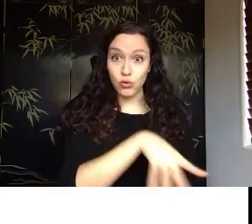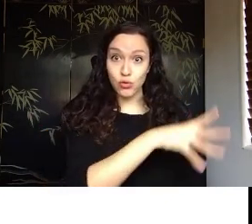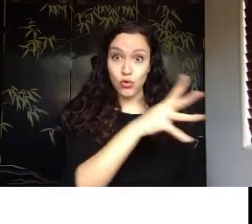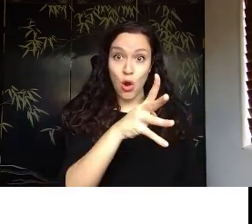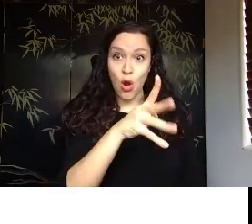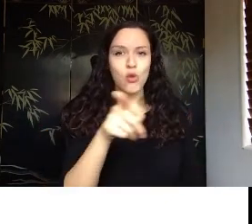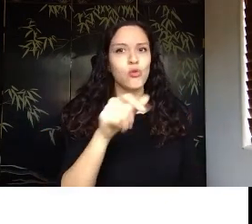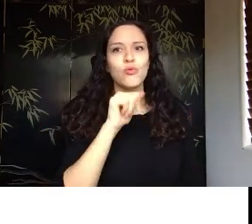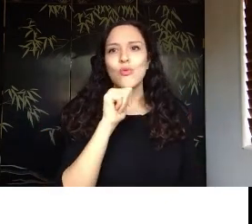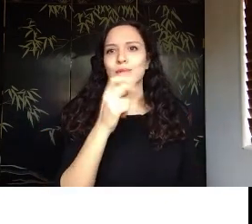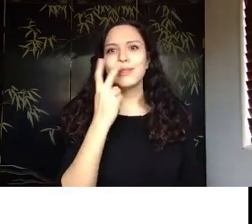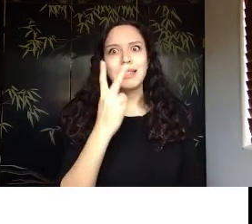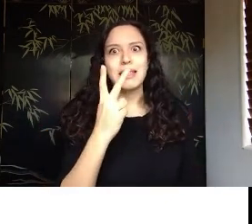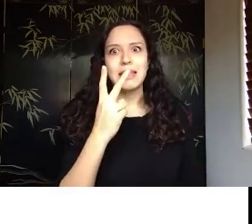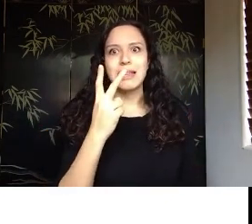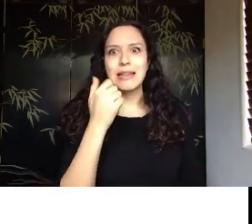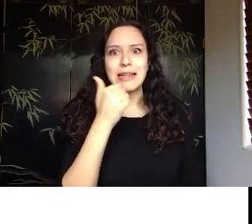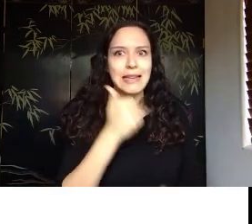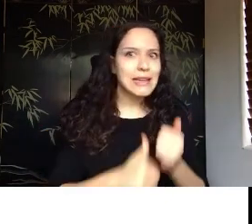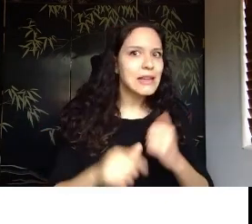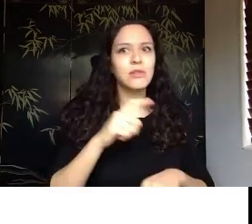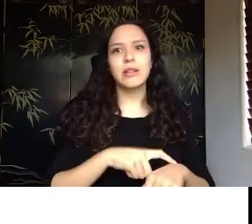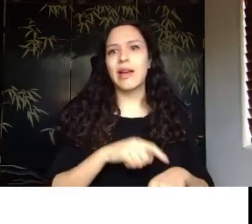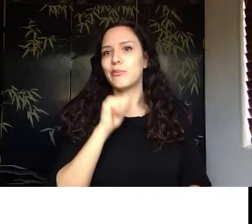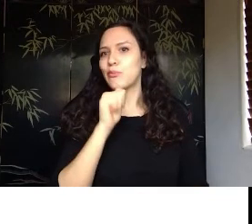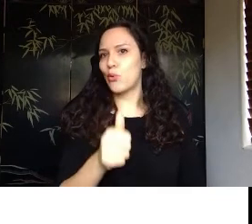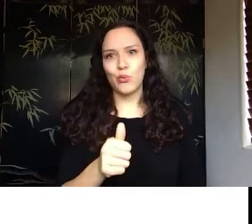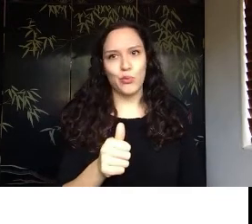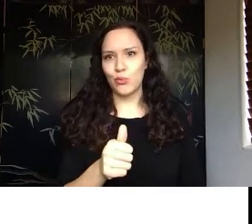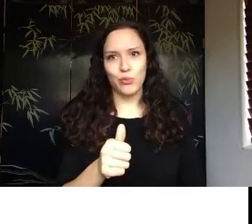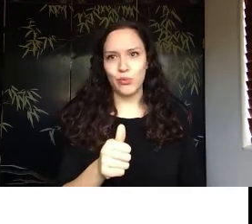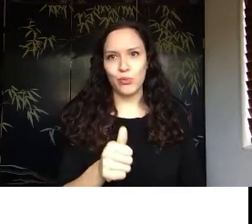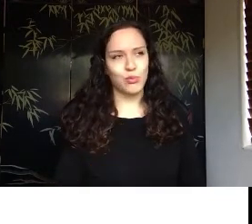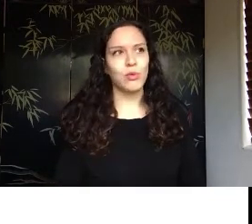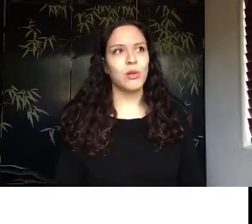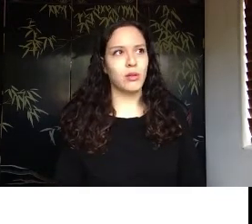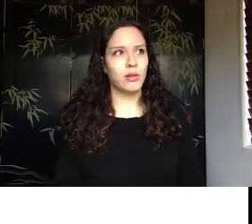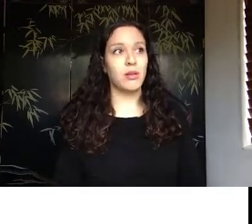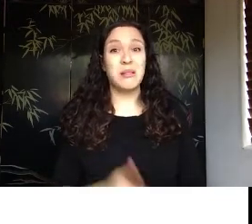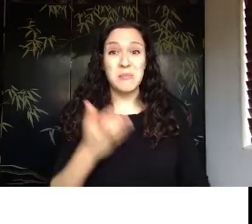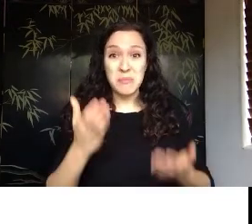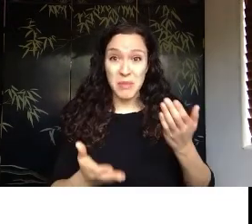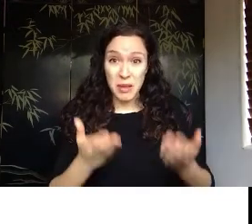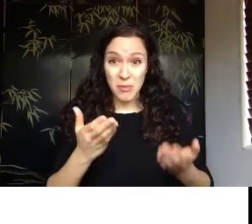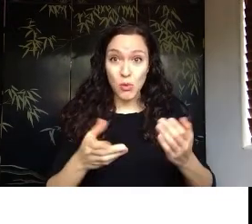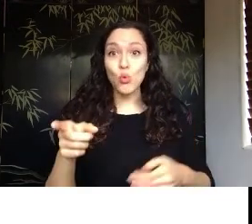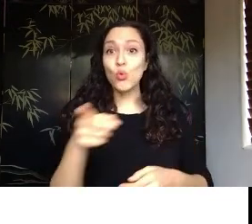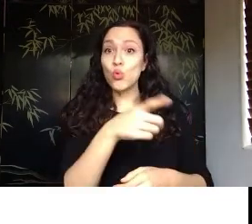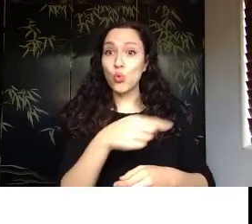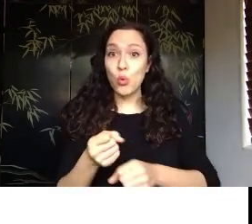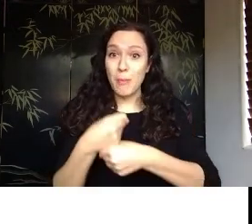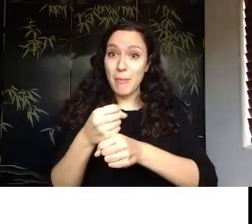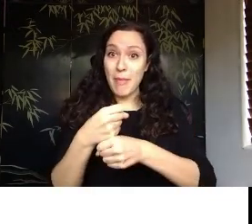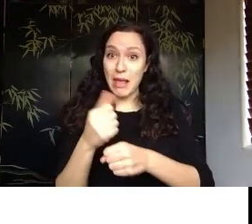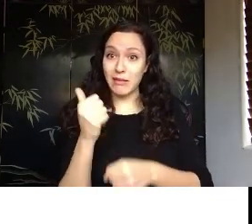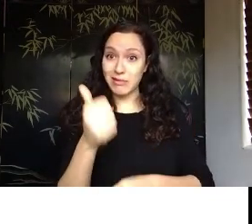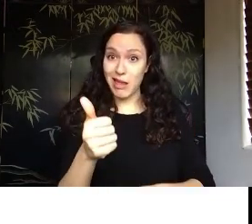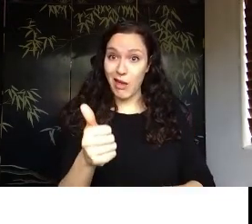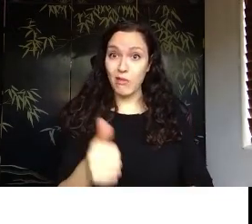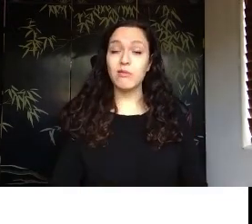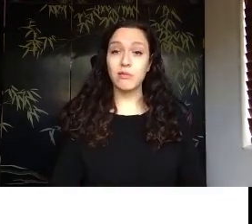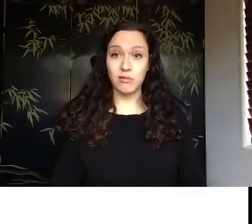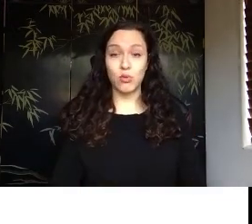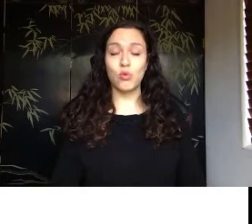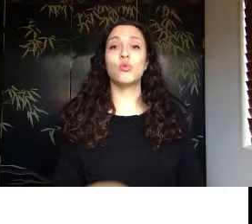won't always. Okay, you will not always be given an XY chart. You may have to create it yourself, which means that you may need to create your